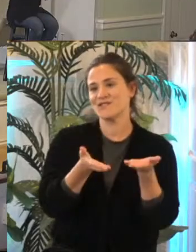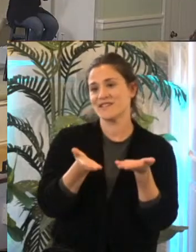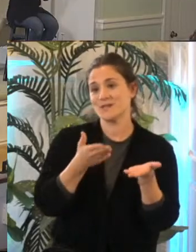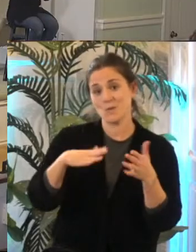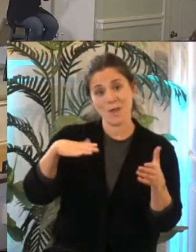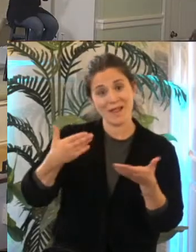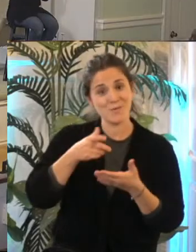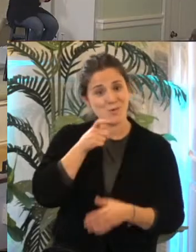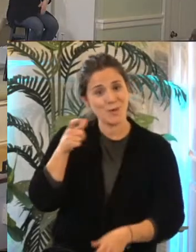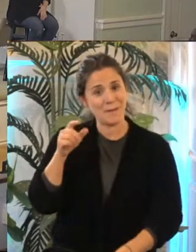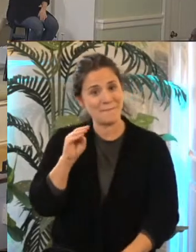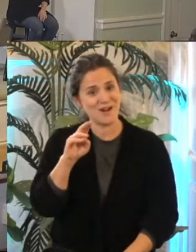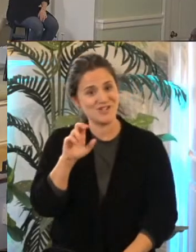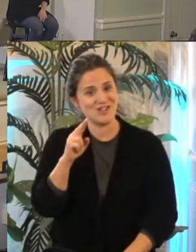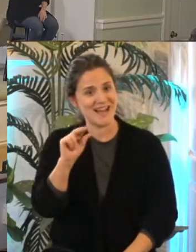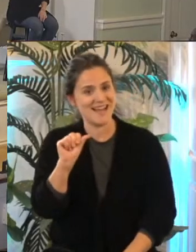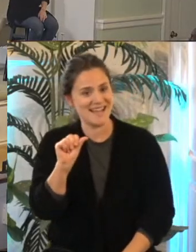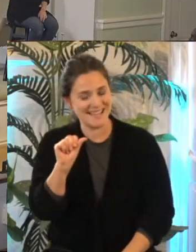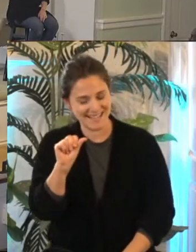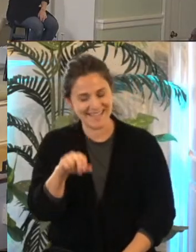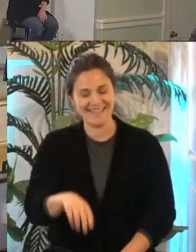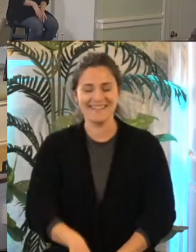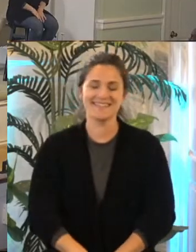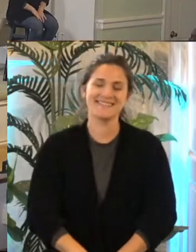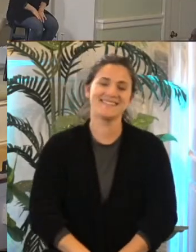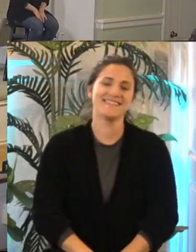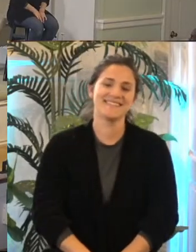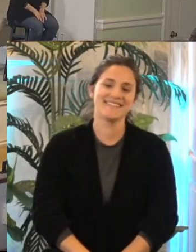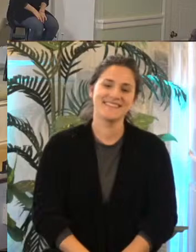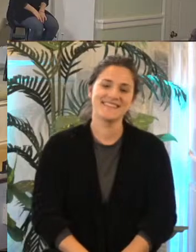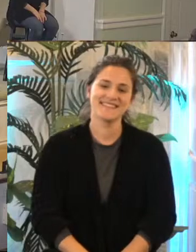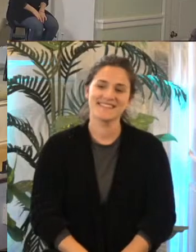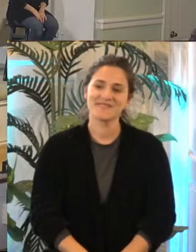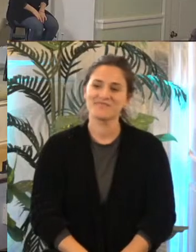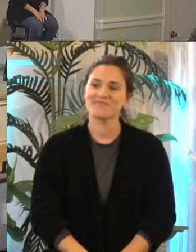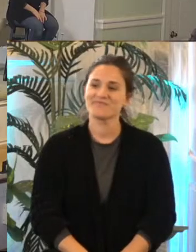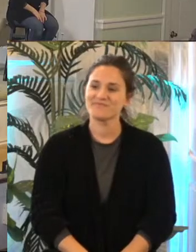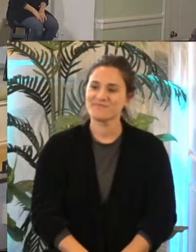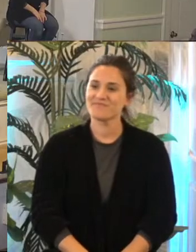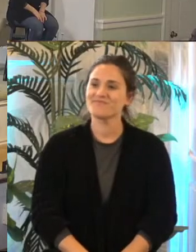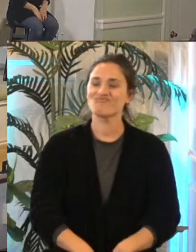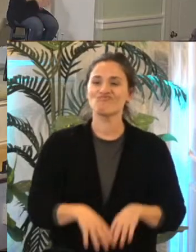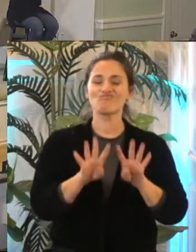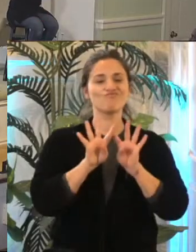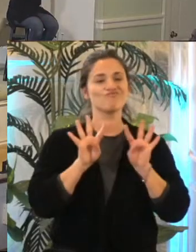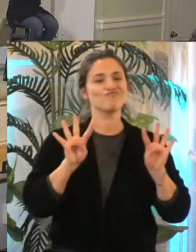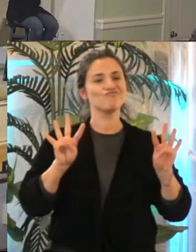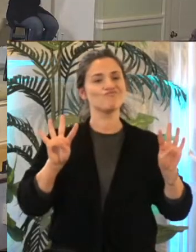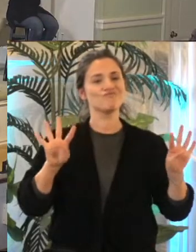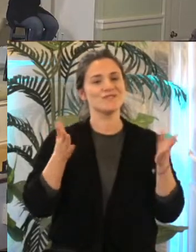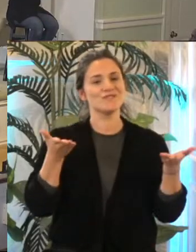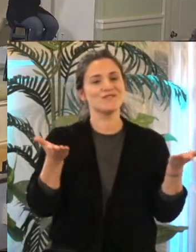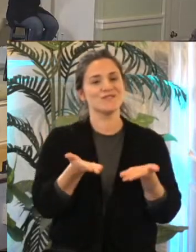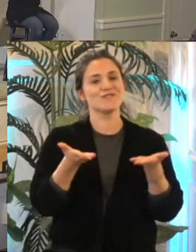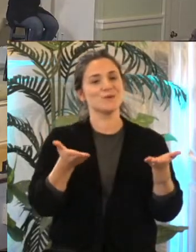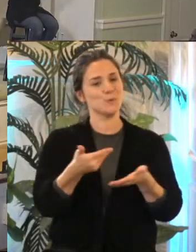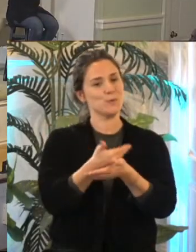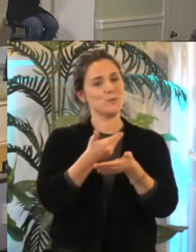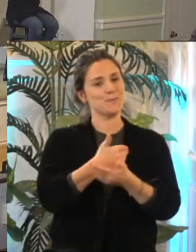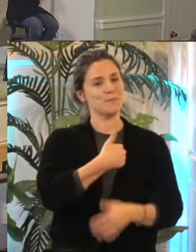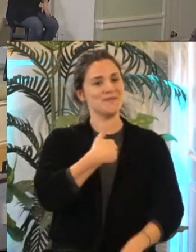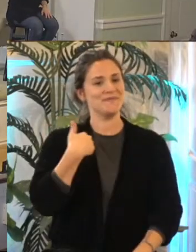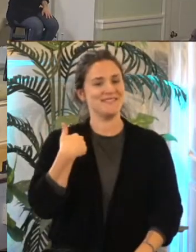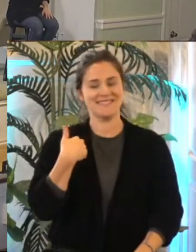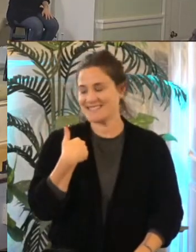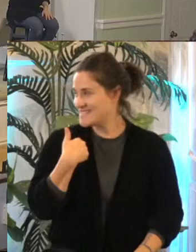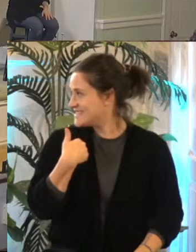last service. We're going to welcome her again. You're a double welcome. That's right. Here, so just stand in line. And I already have one.